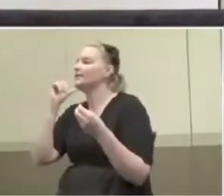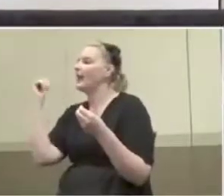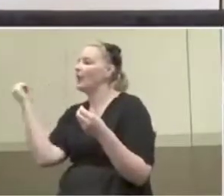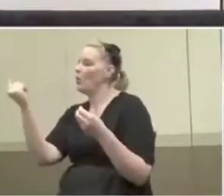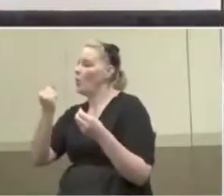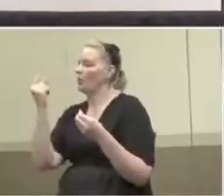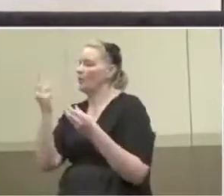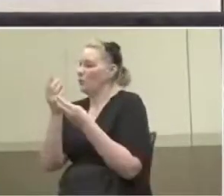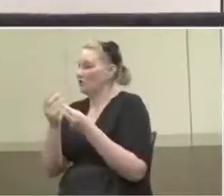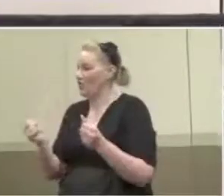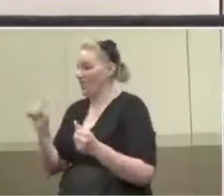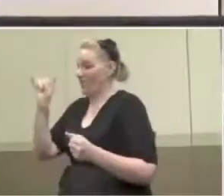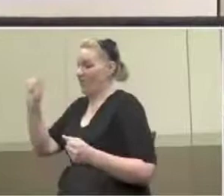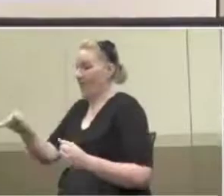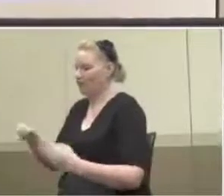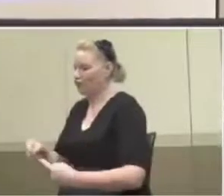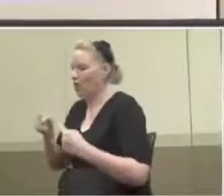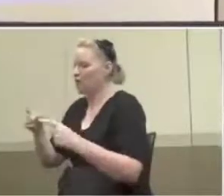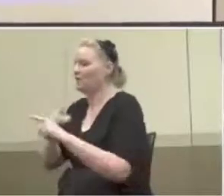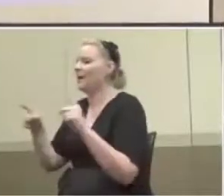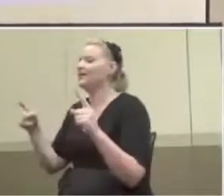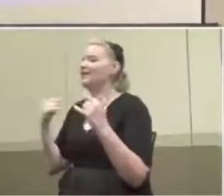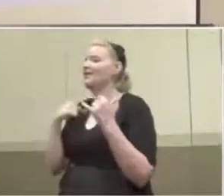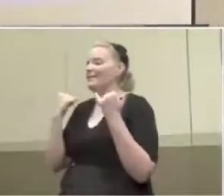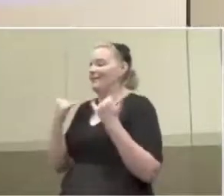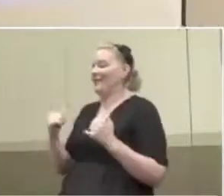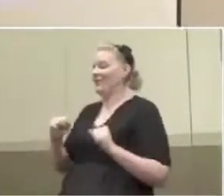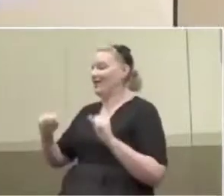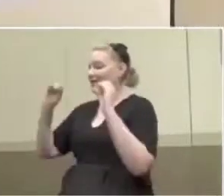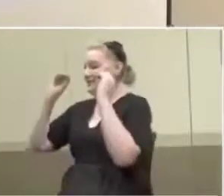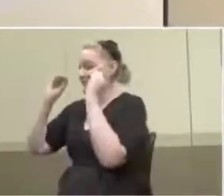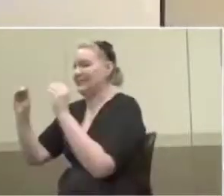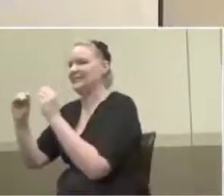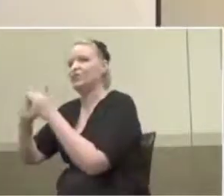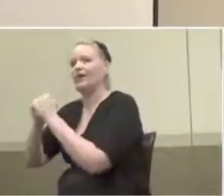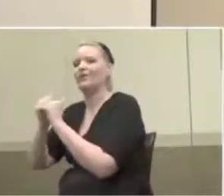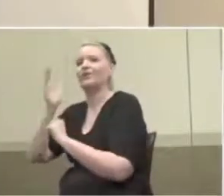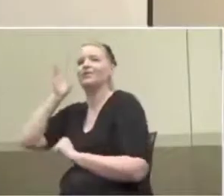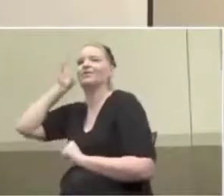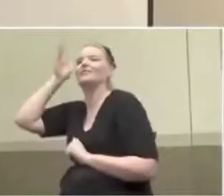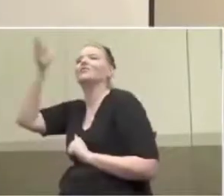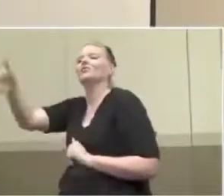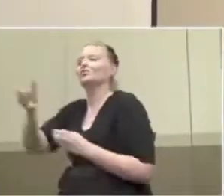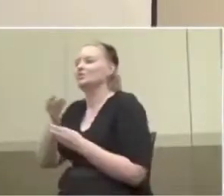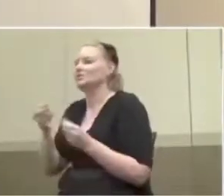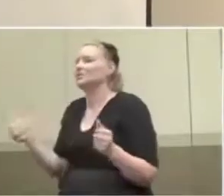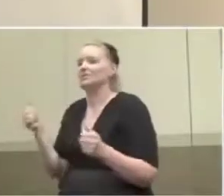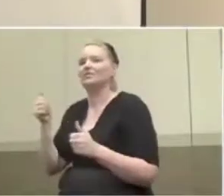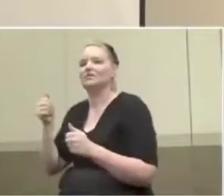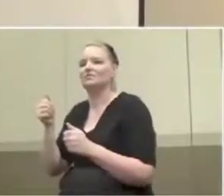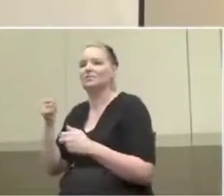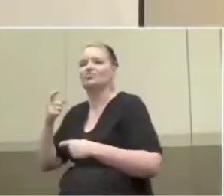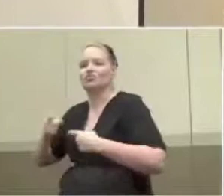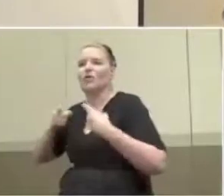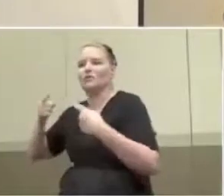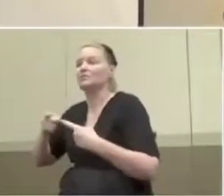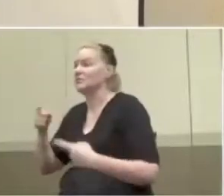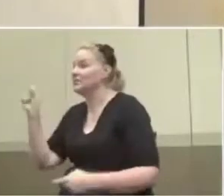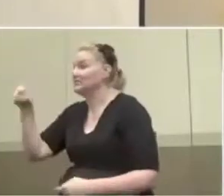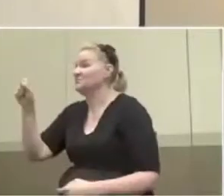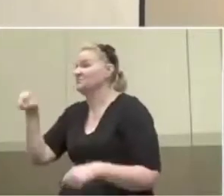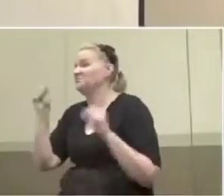immediate struggle, but teaching them skills on how they can then go out and resolve struggles on their own without you being present. Fantastic. We can do